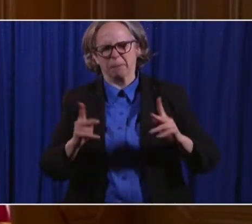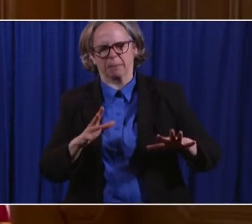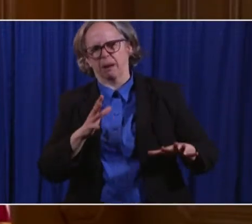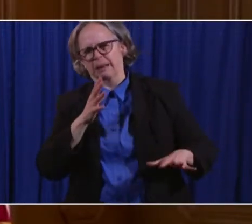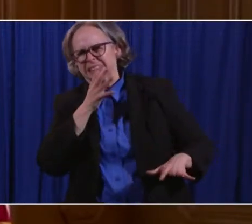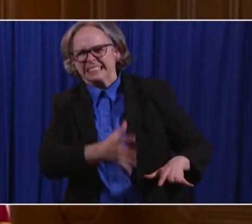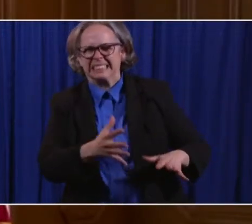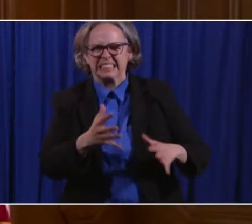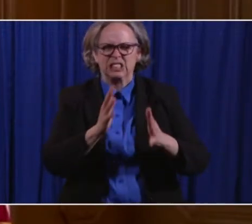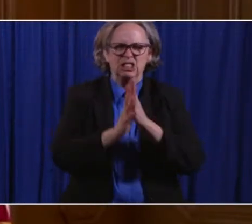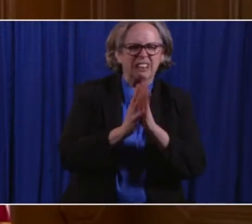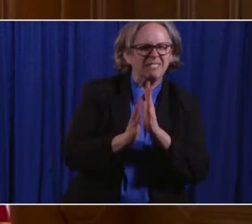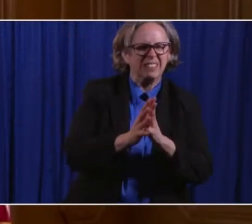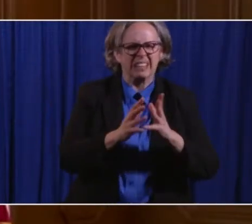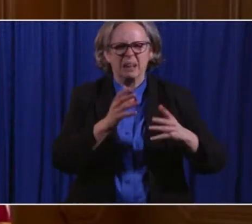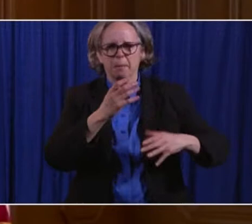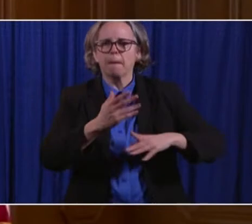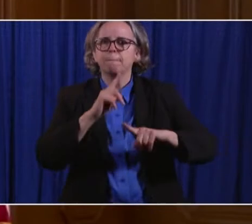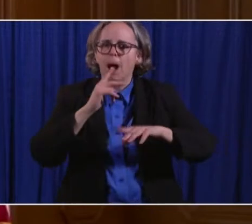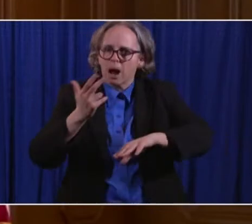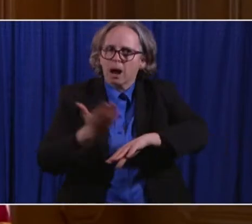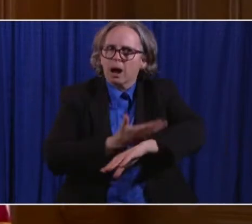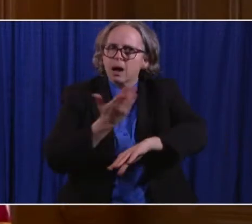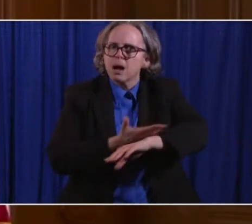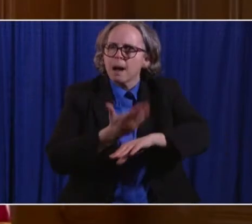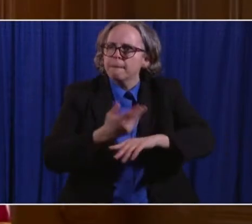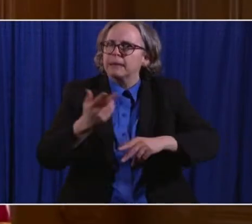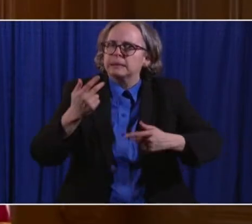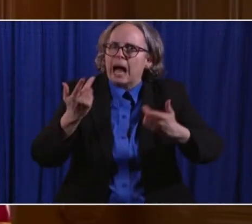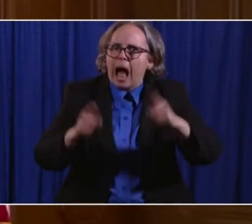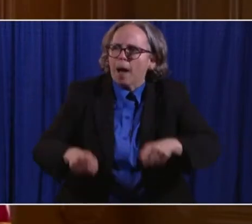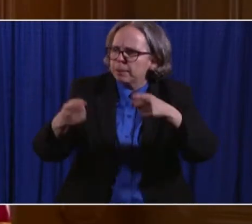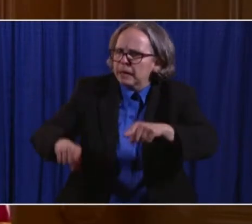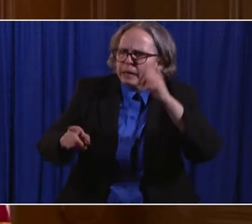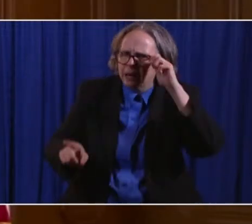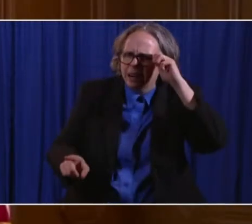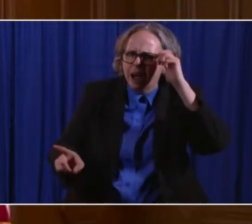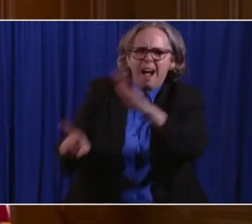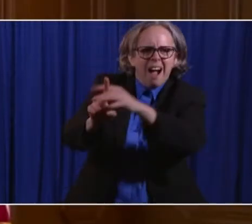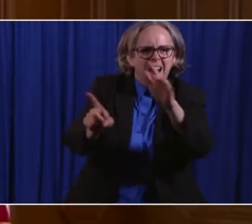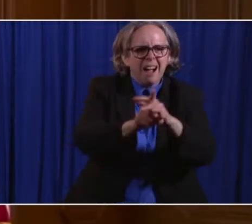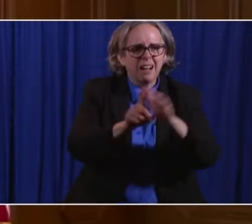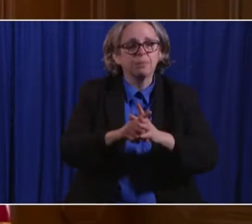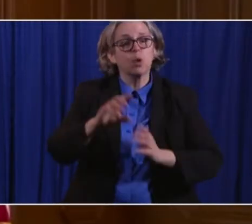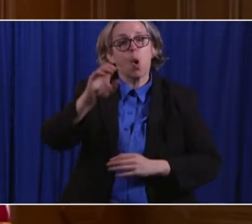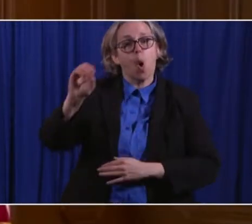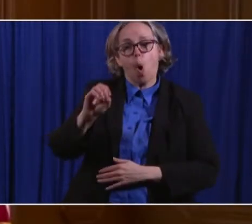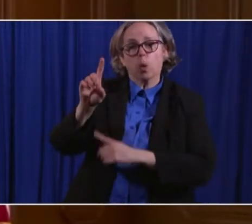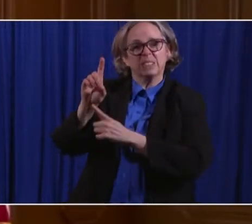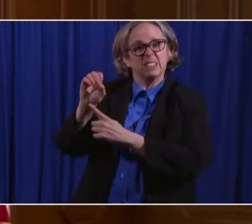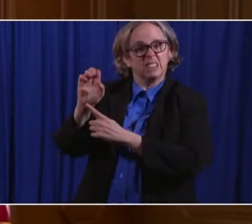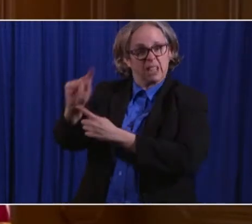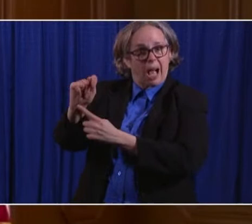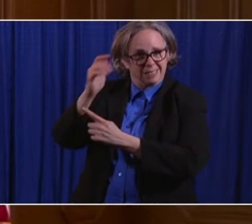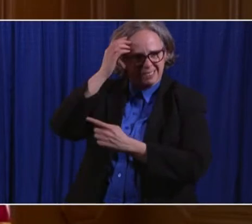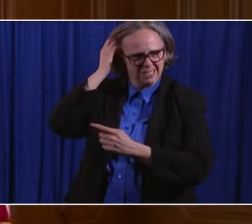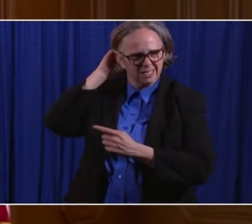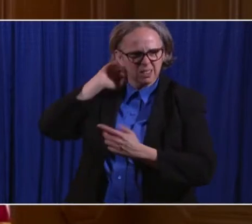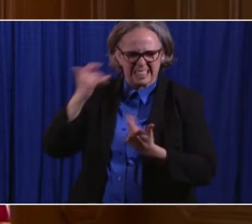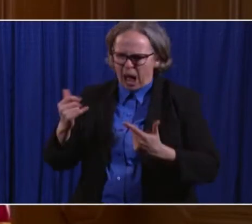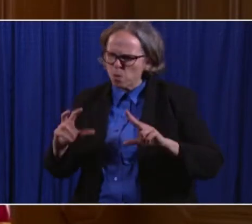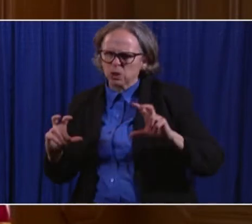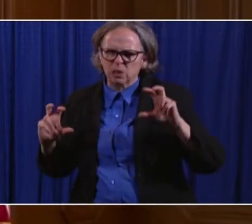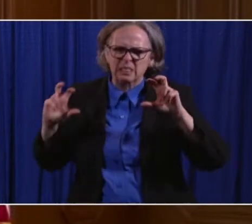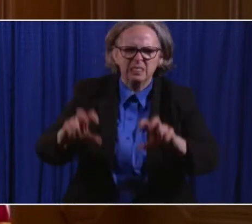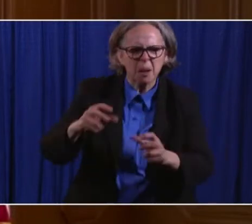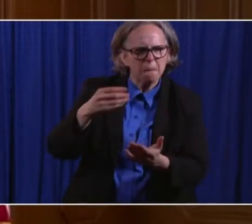into that season. ODOT plans to invest $1.92 billion of your dollars